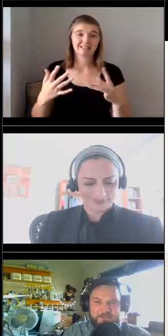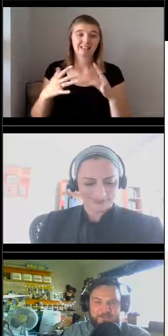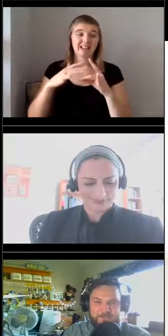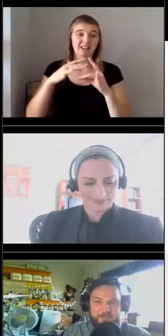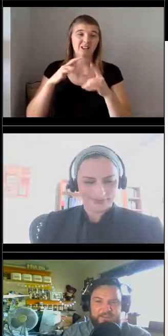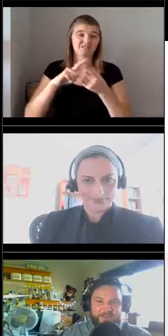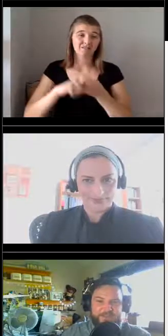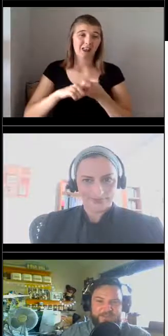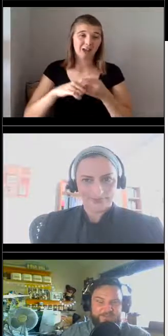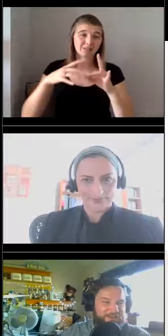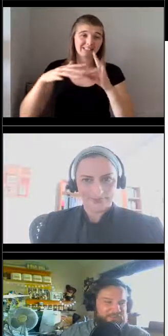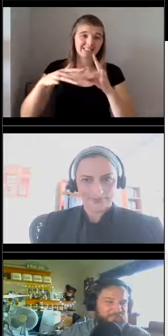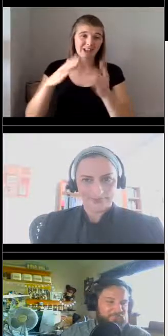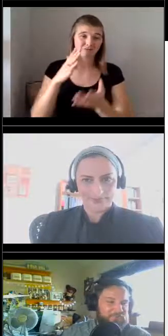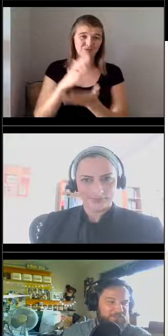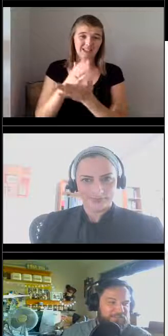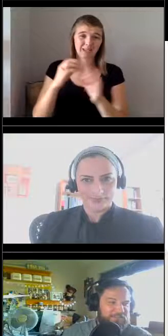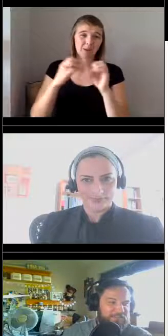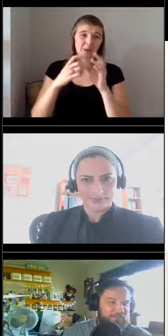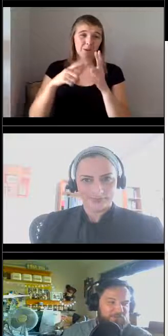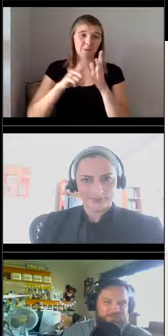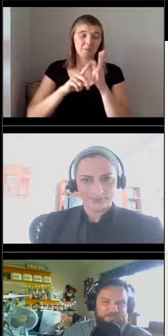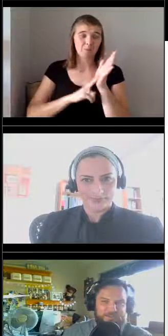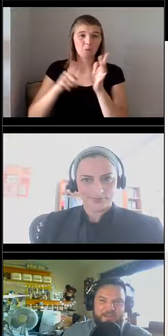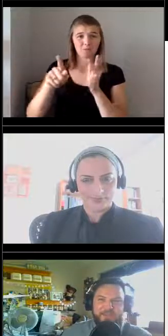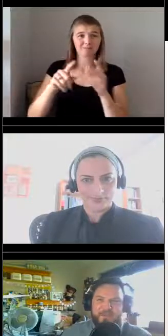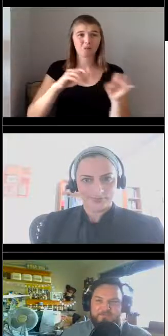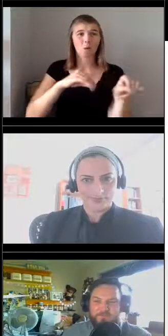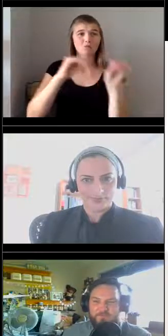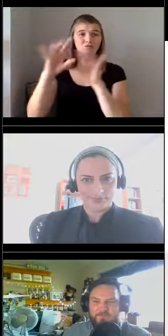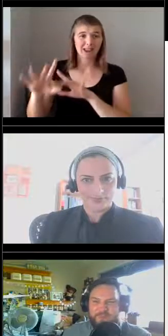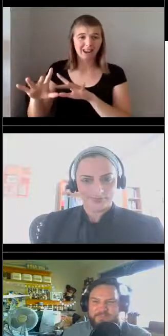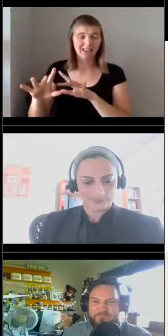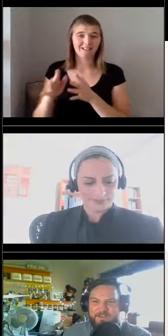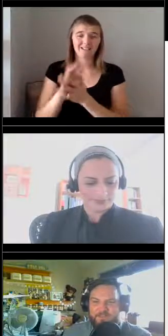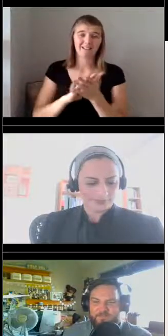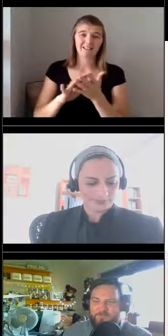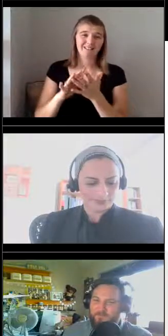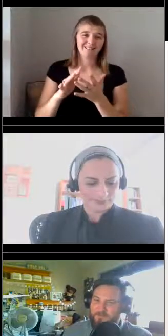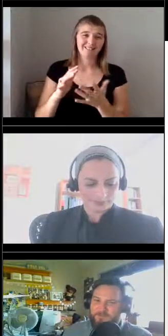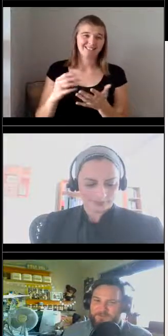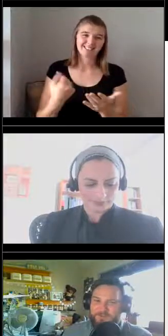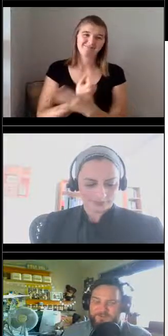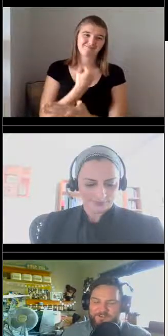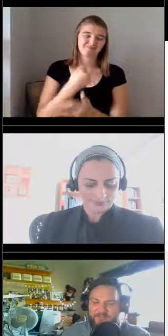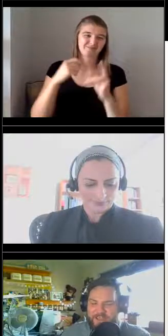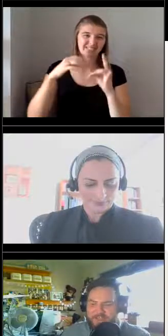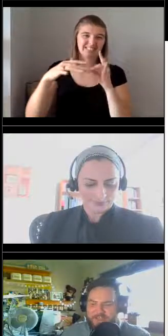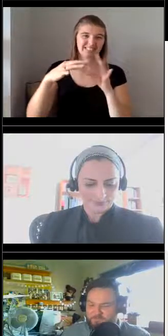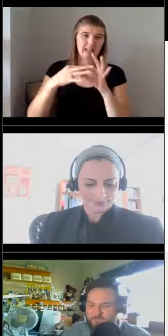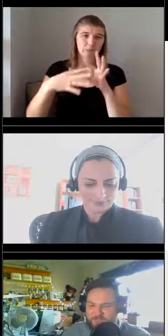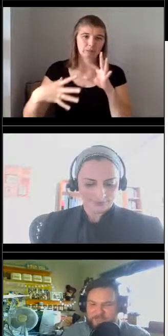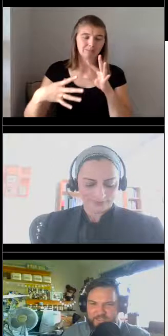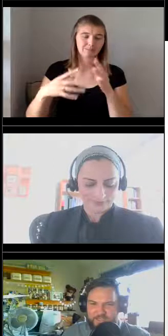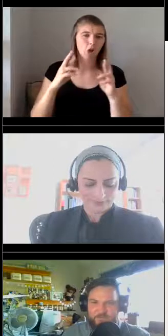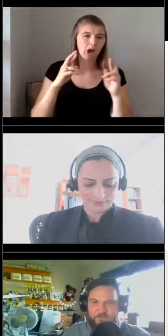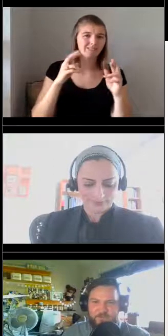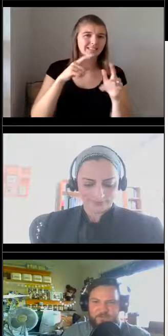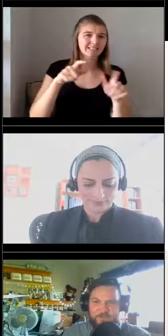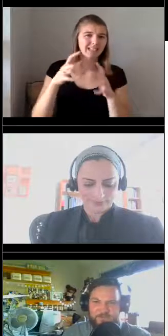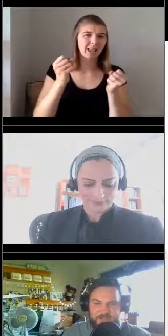side of the globe. So we'll just give Boon a chance to come back. Sam, with that in mind, if we've hopefully still got you,